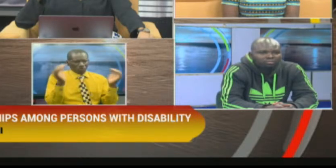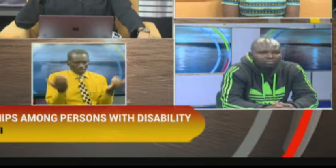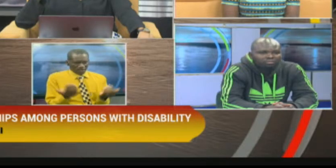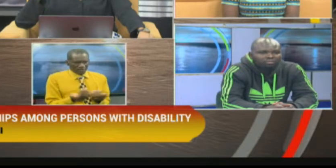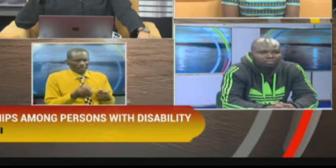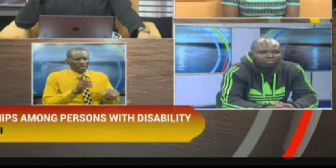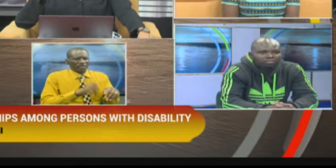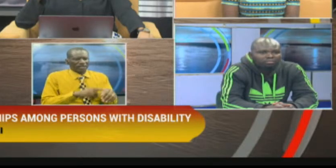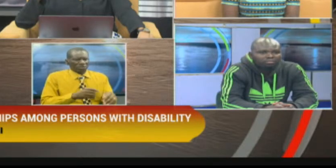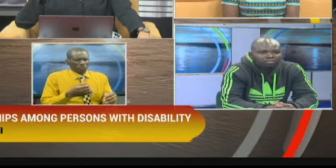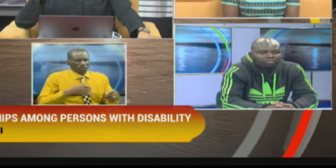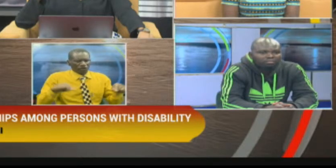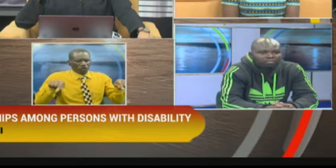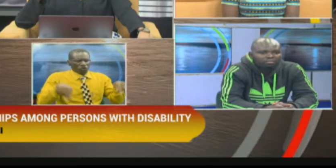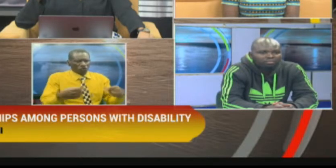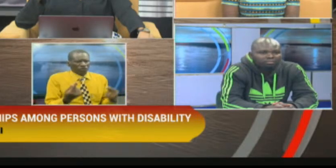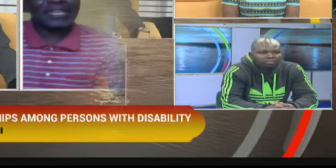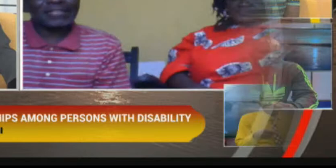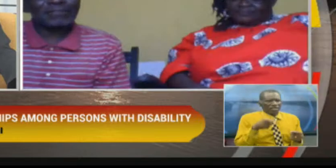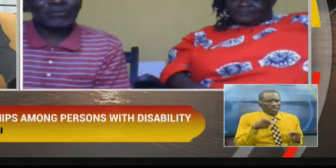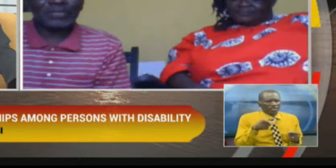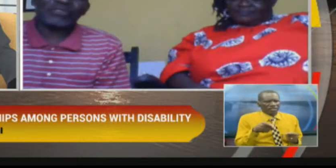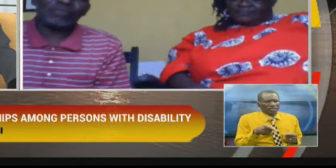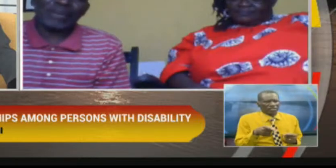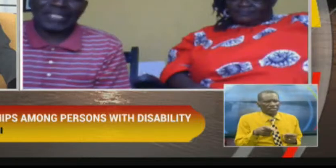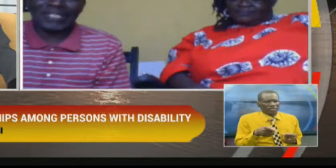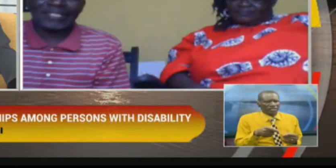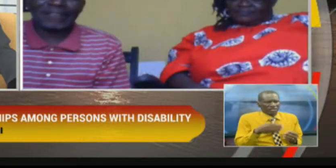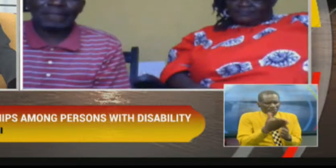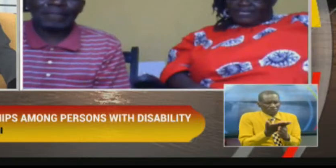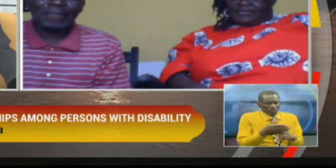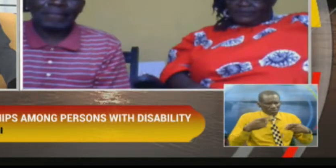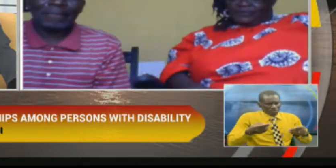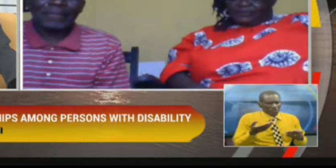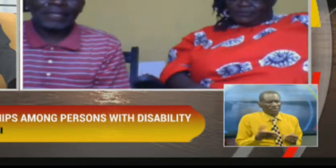coming a conflict, there's a misunderstanding between the two parties.